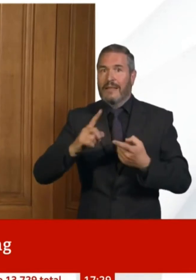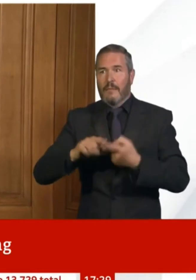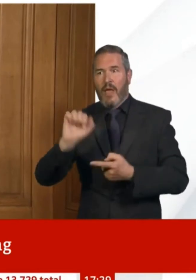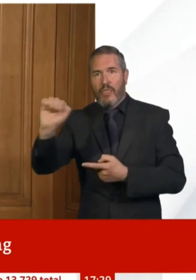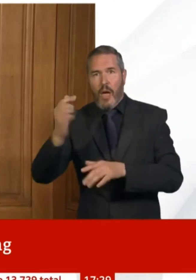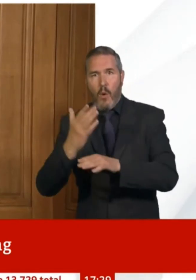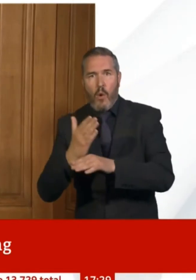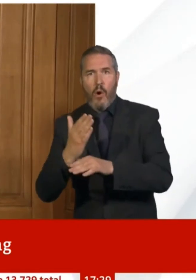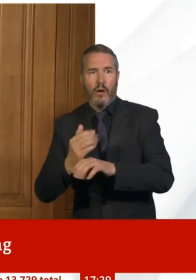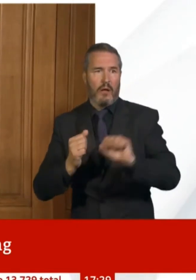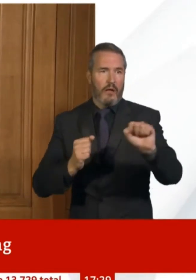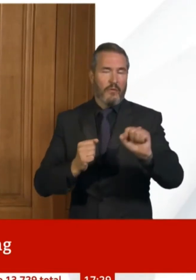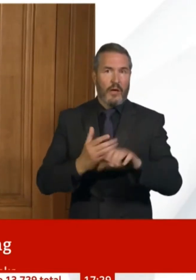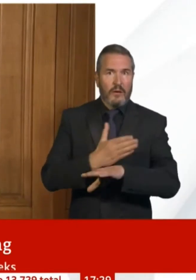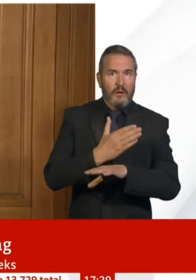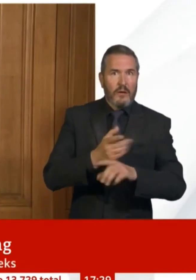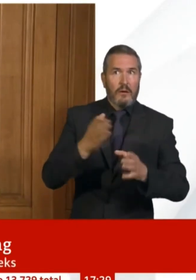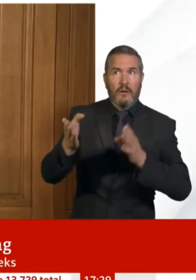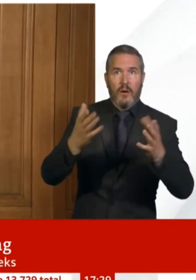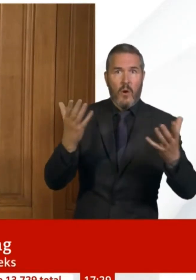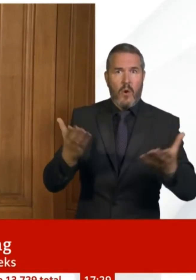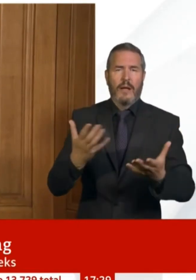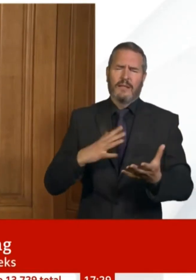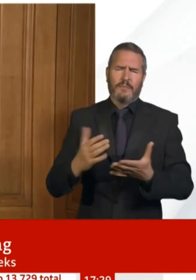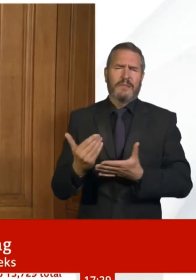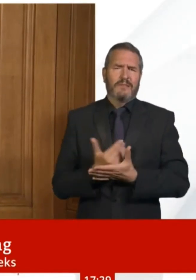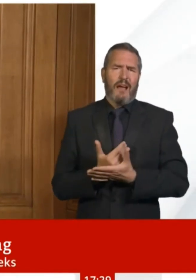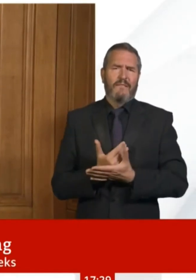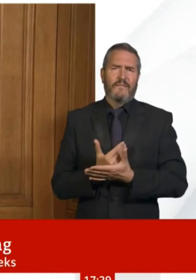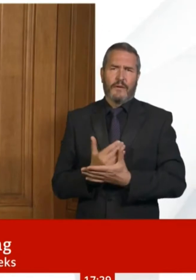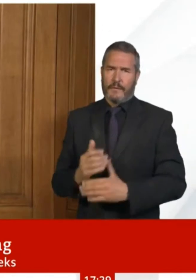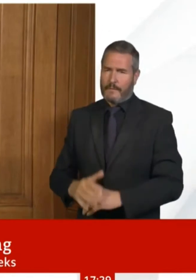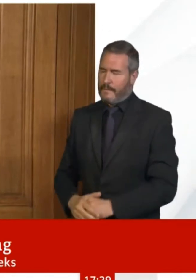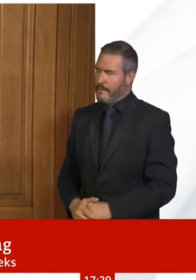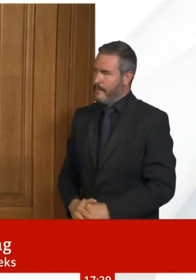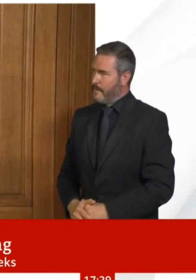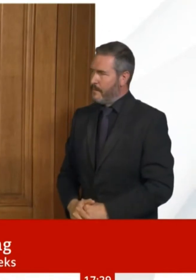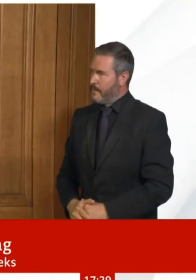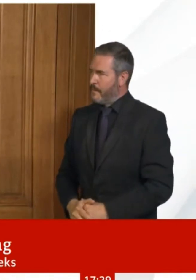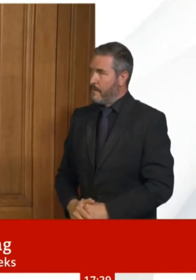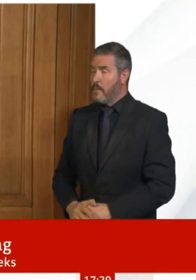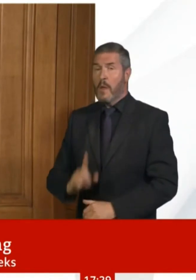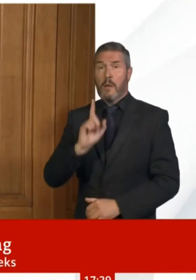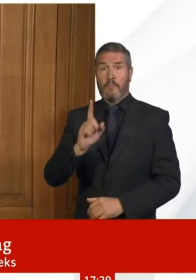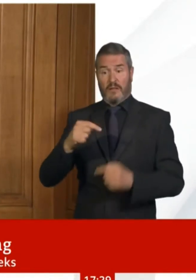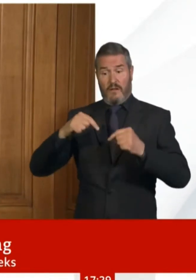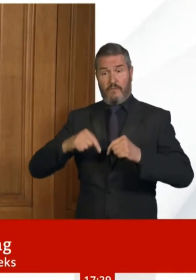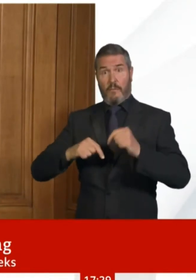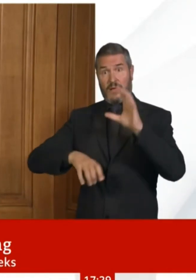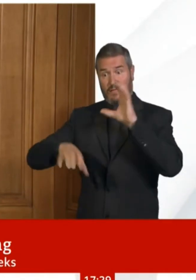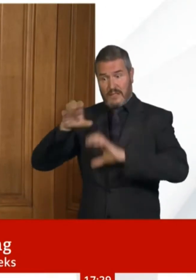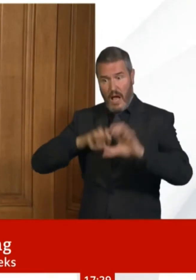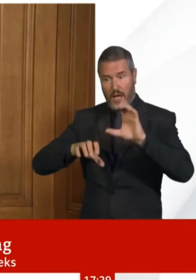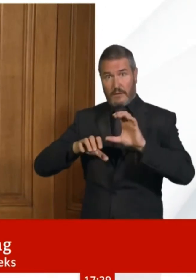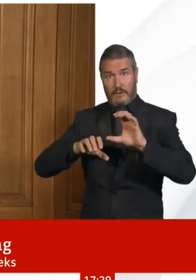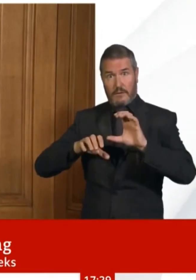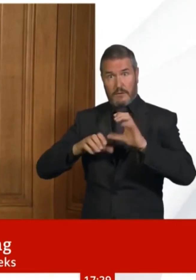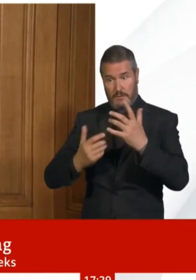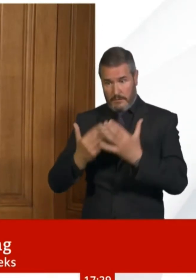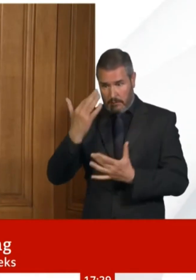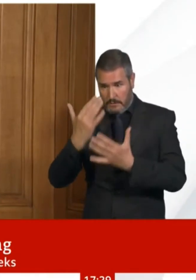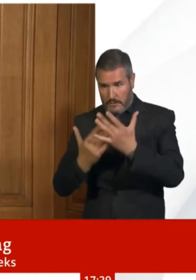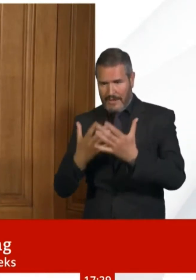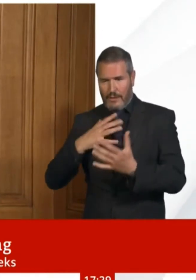things to think about how you do that in a way that's safe. But the aim certainly, in terms of how we're viewing it from the scientific angle, is to try